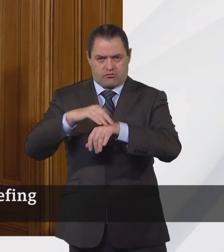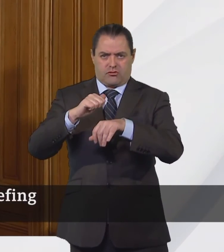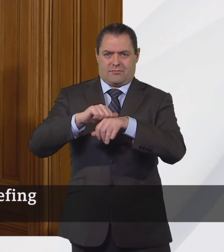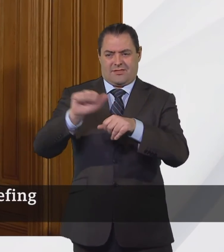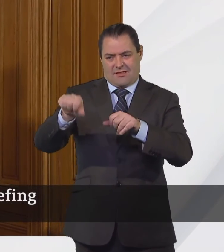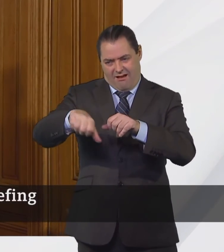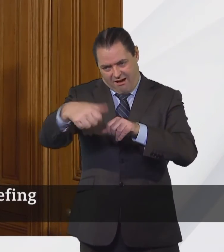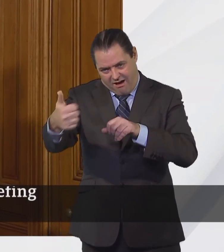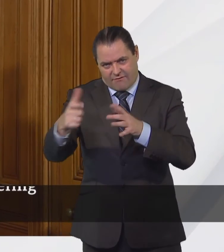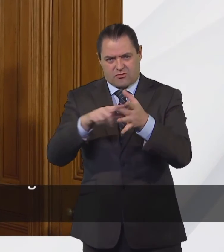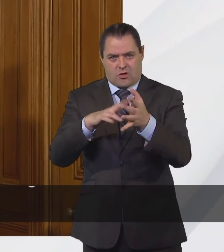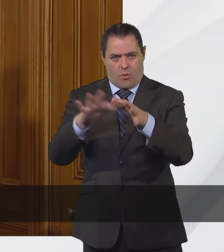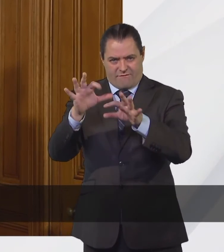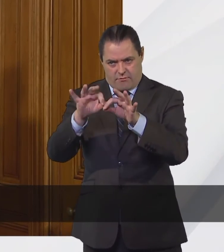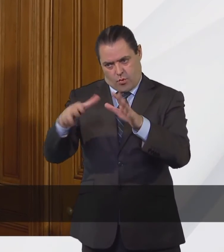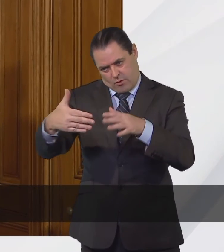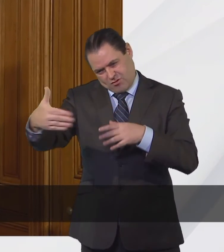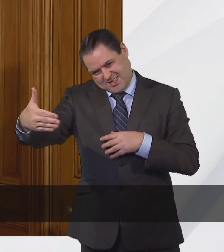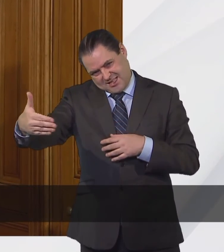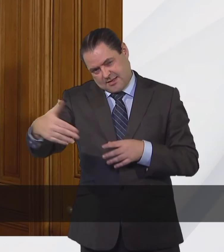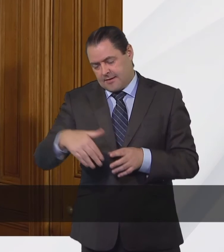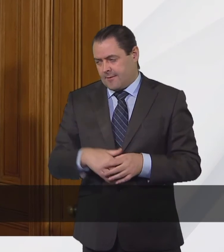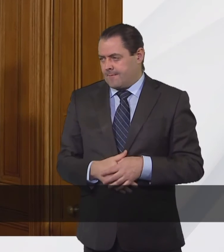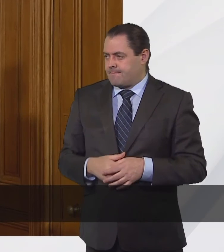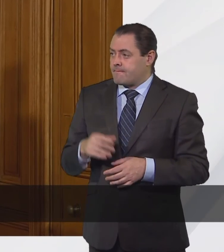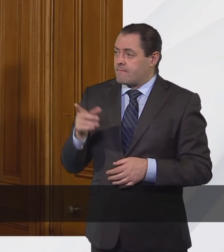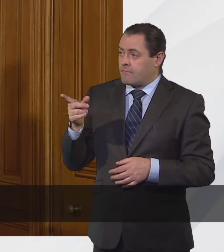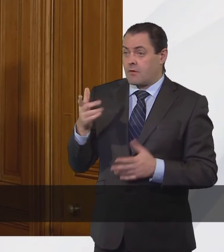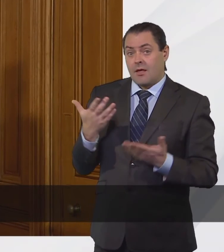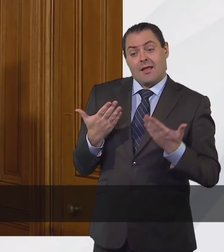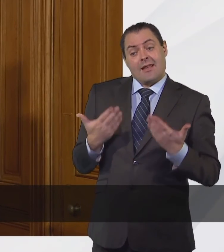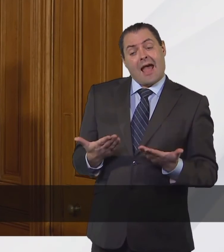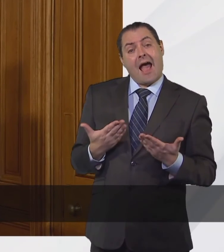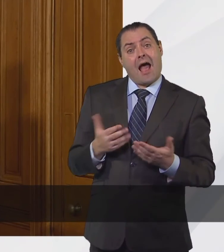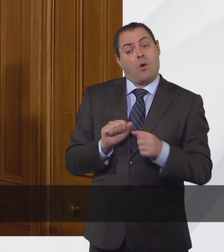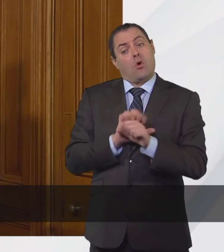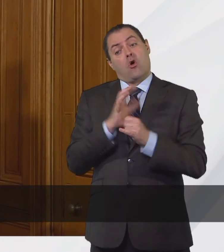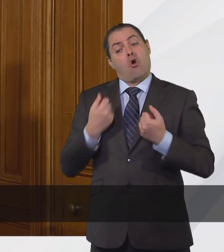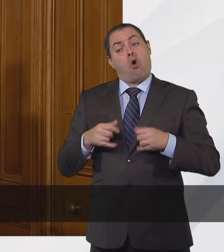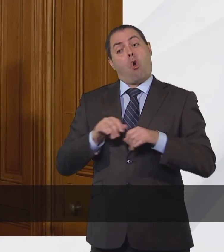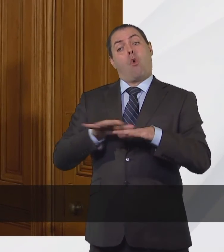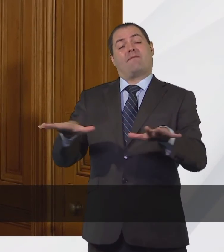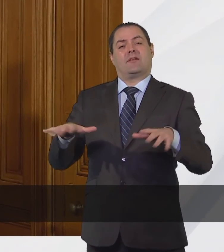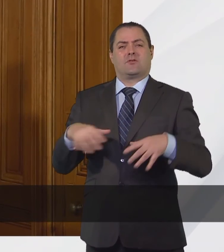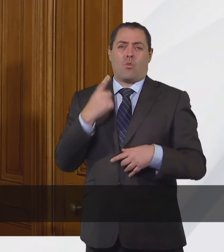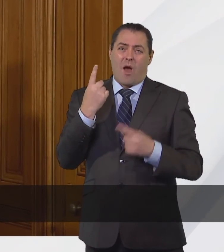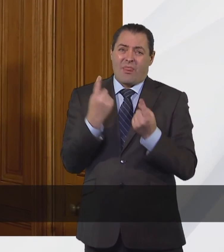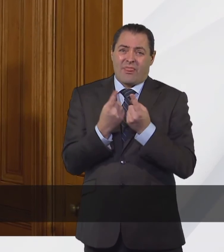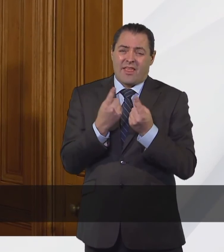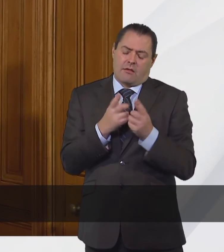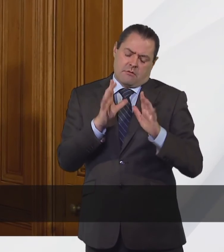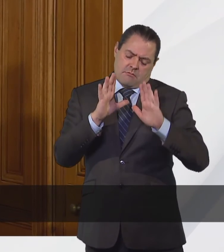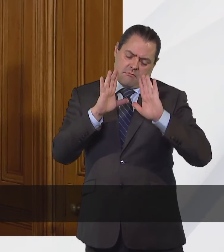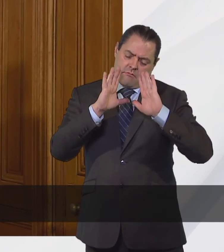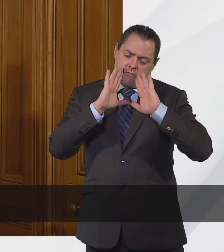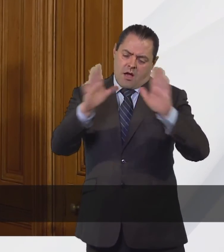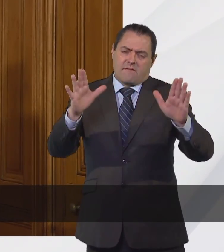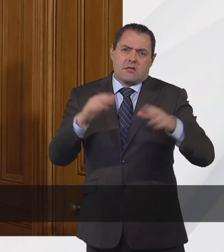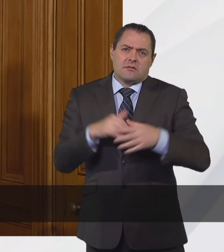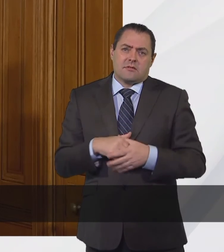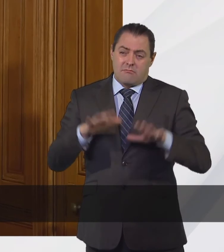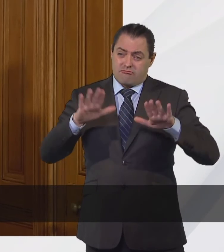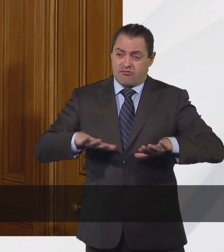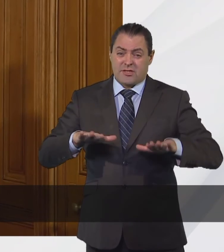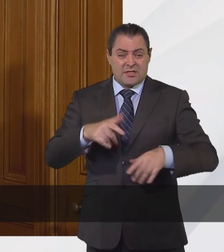about this whole dreadful period of COVID is the extraordinary altruism of the British public, who have been incredibly